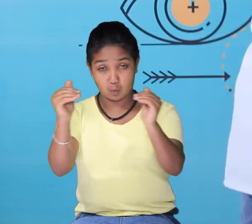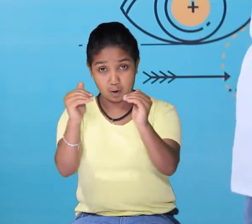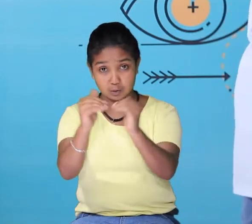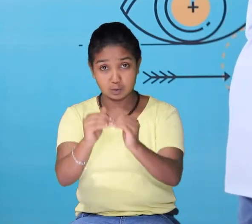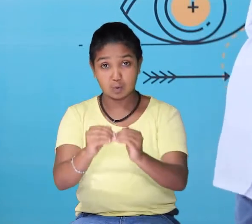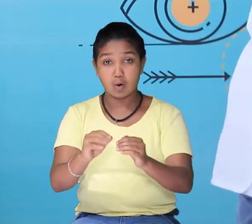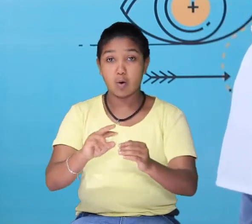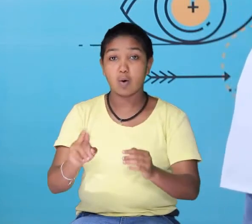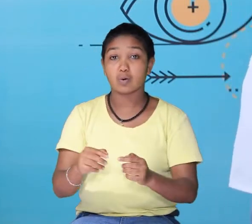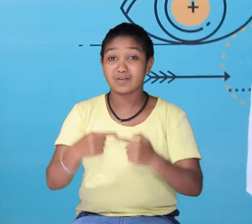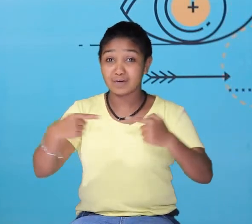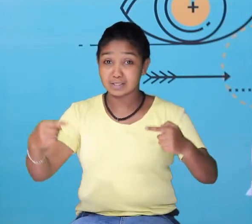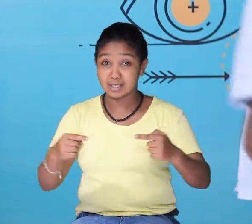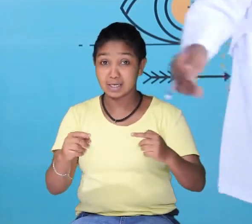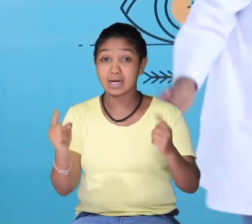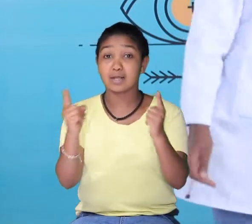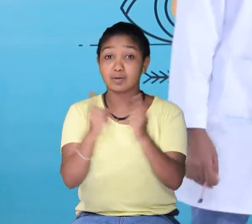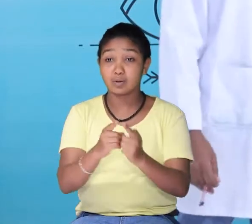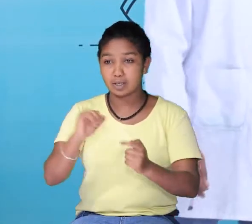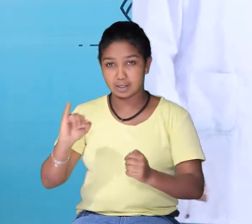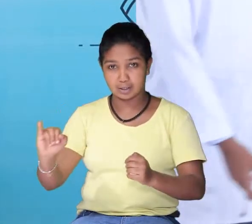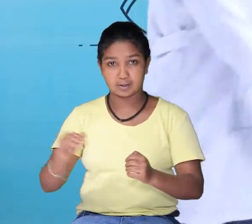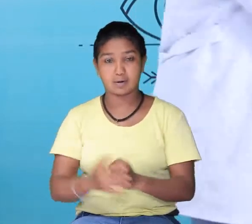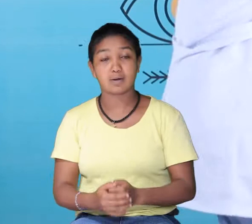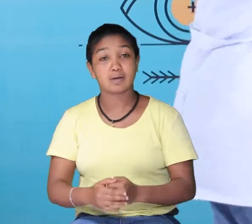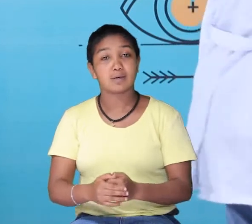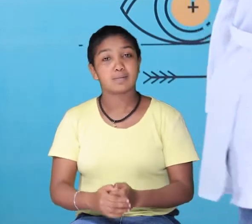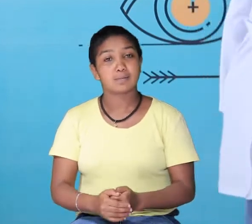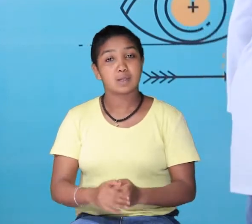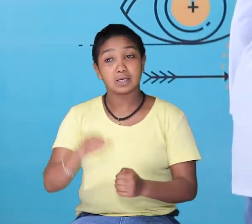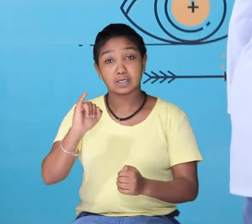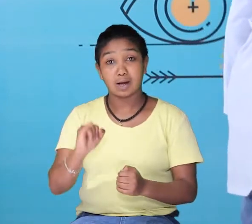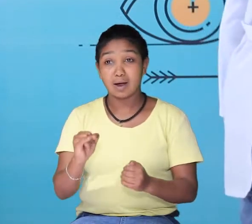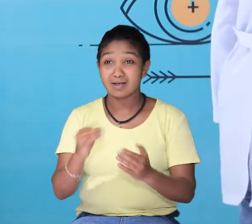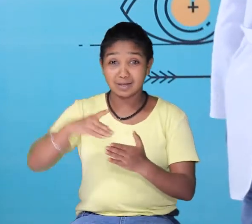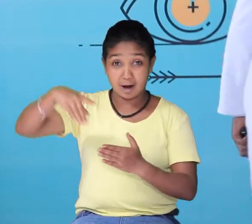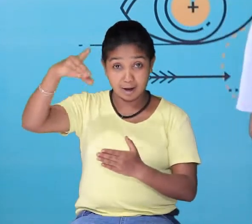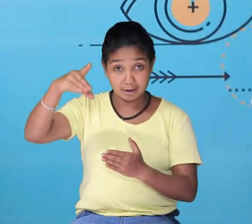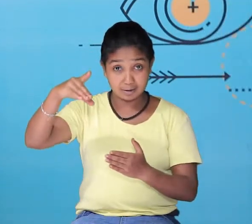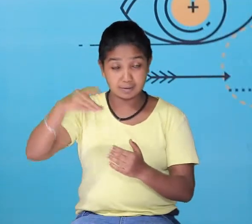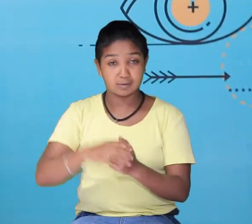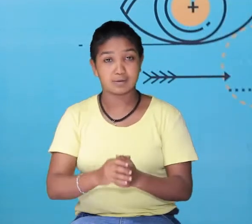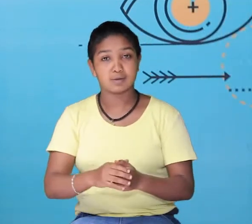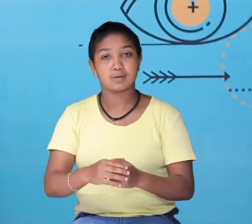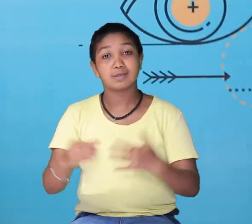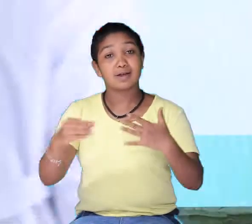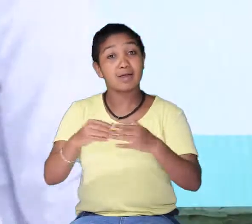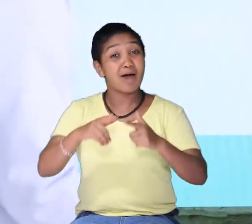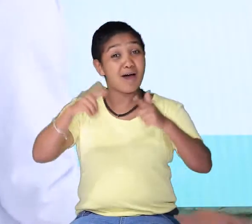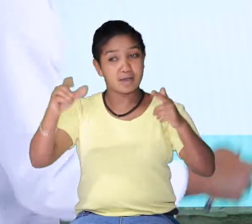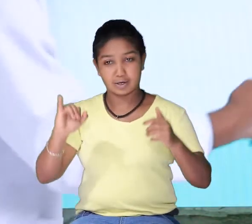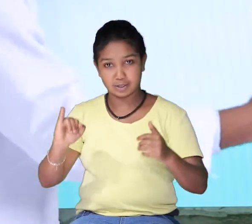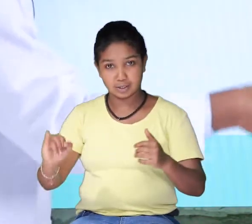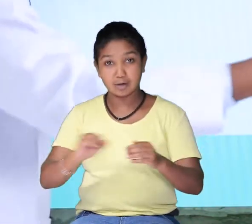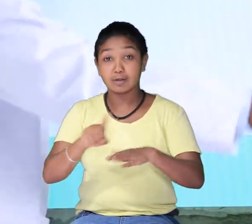to or inversely related to that of the moment of inertia. As the moment of inertia is higher, in this case, the ring has a higher moment of